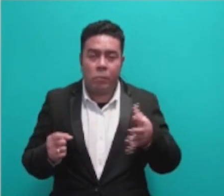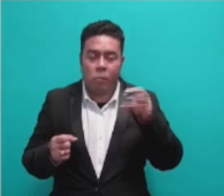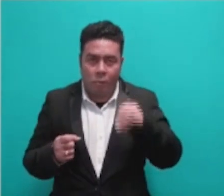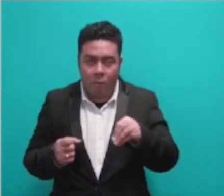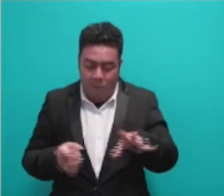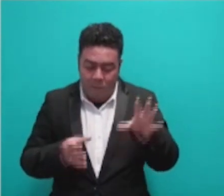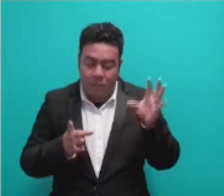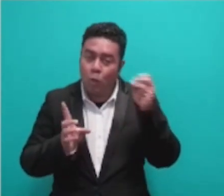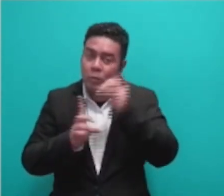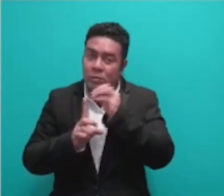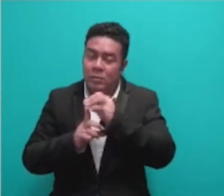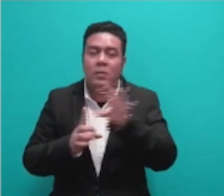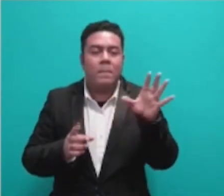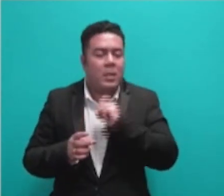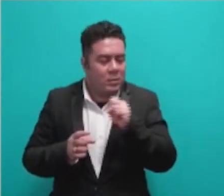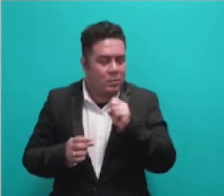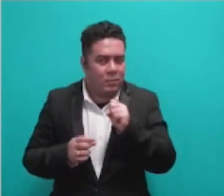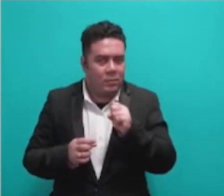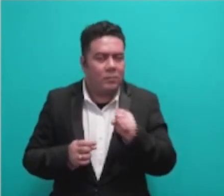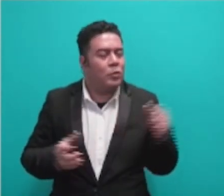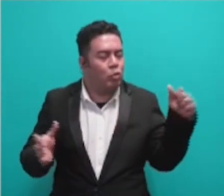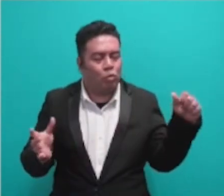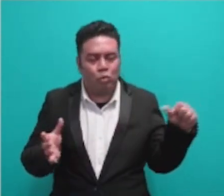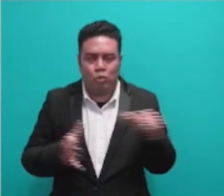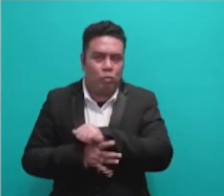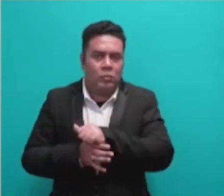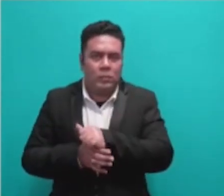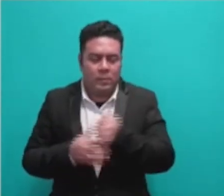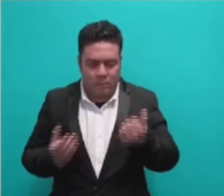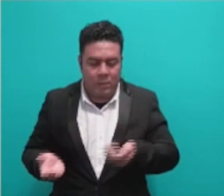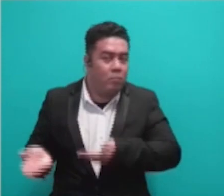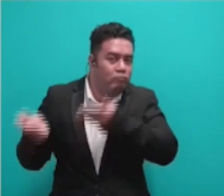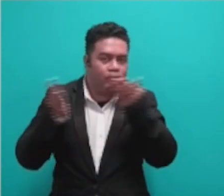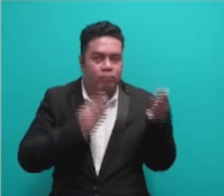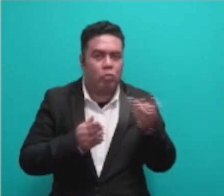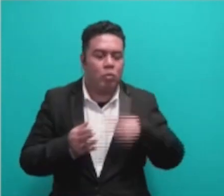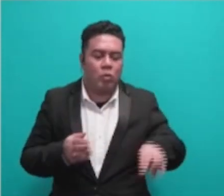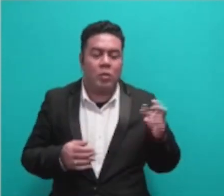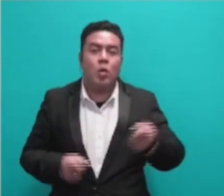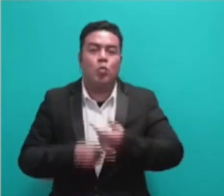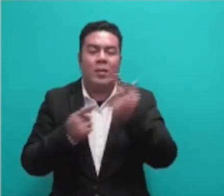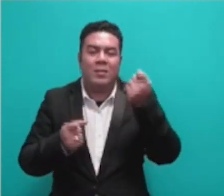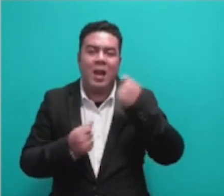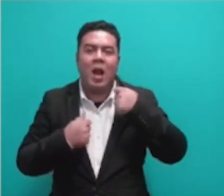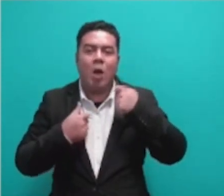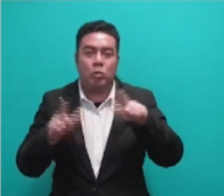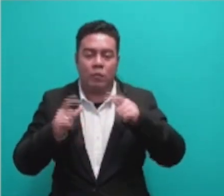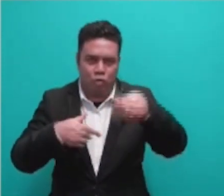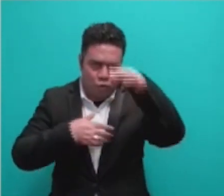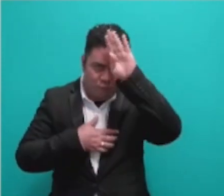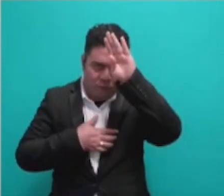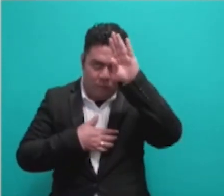the original Act, that it must or should be referred to the Great Council of Chiefs. In the current form, it has